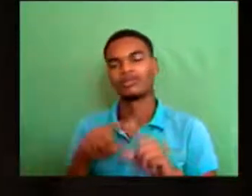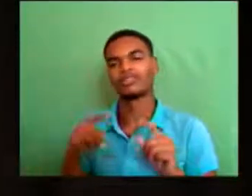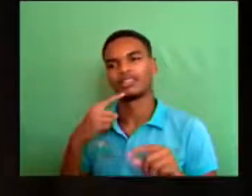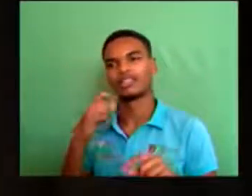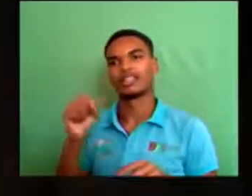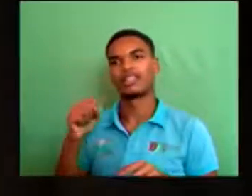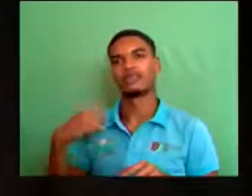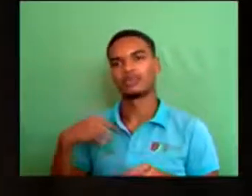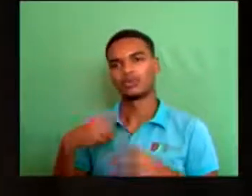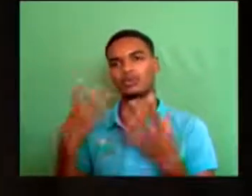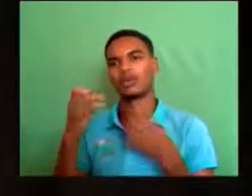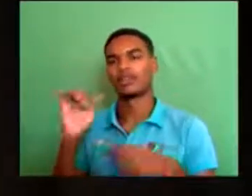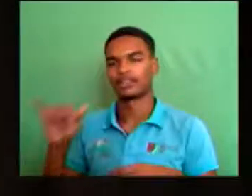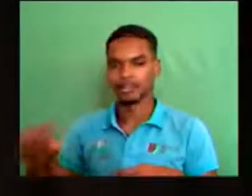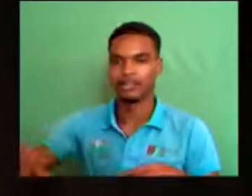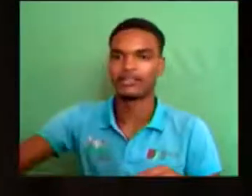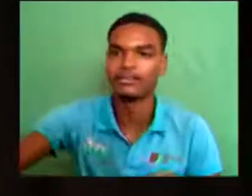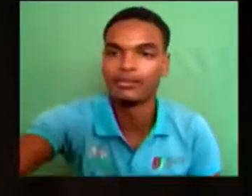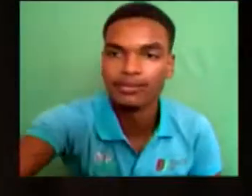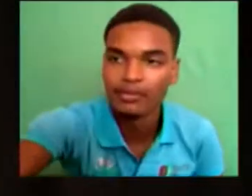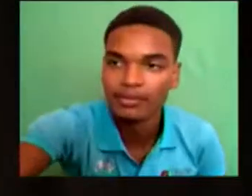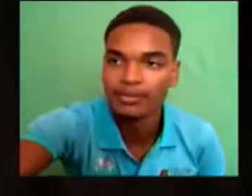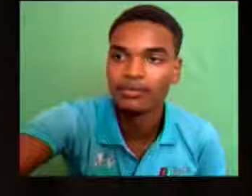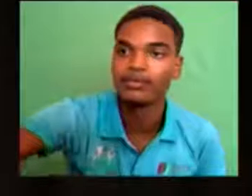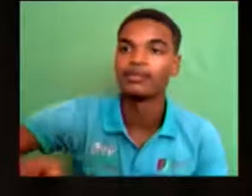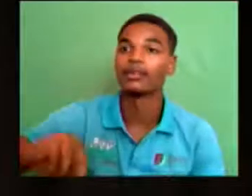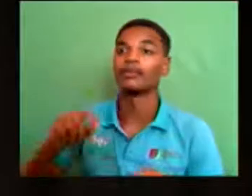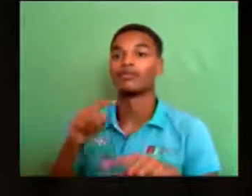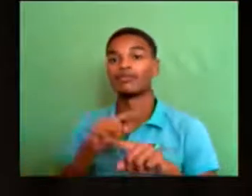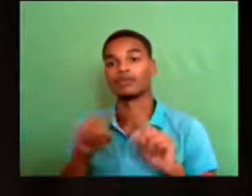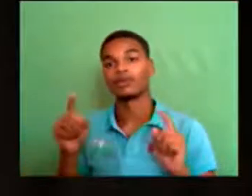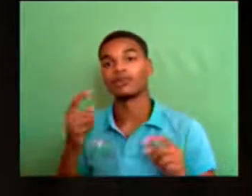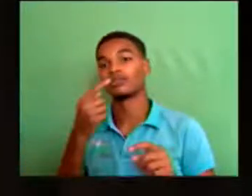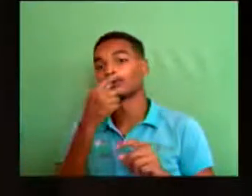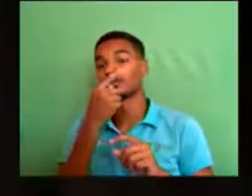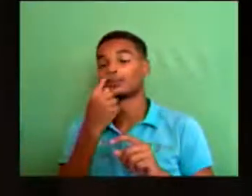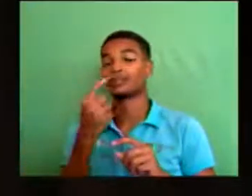all of these, both video and audio, consumer